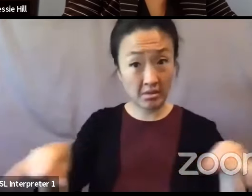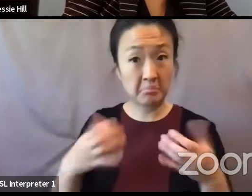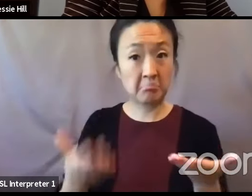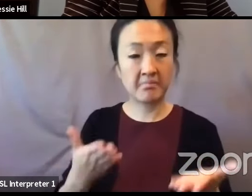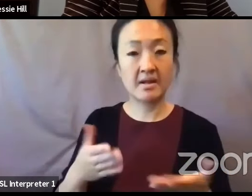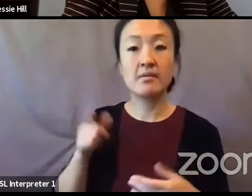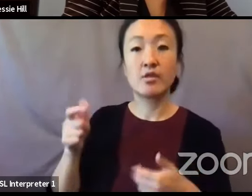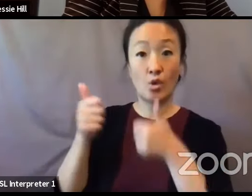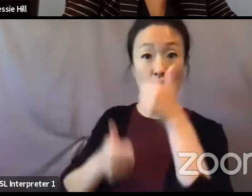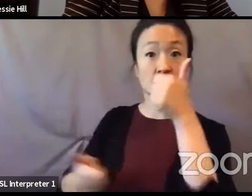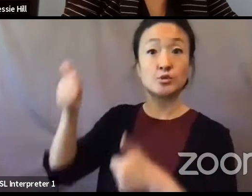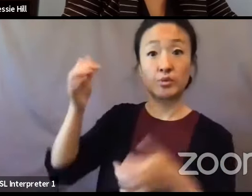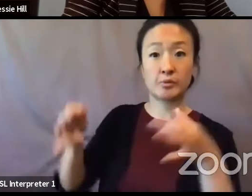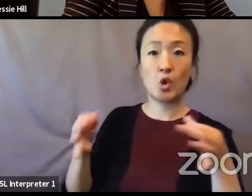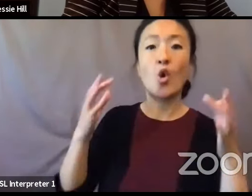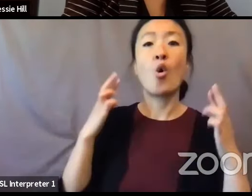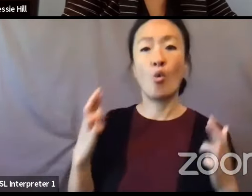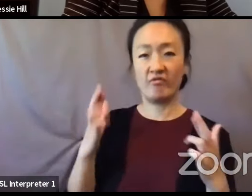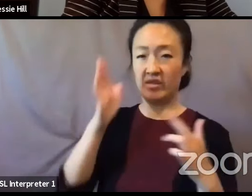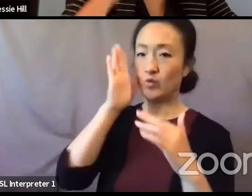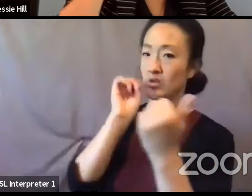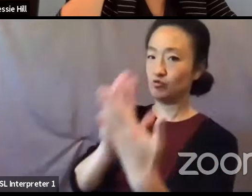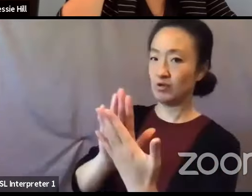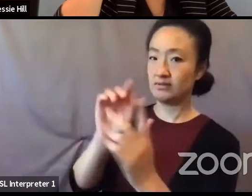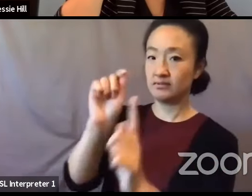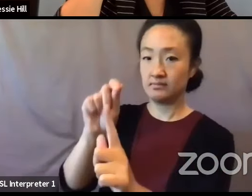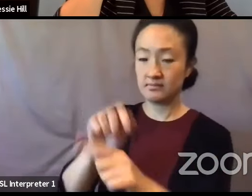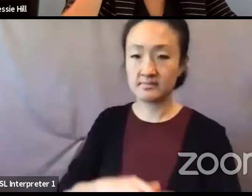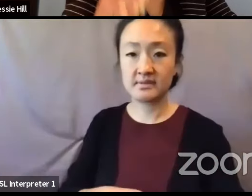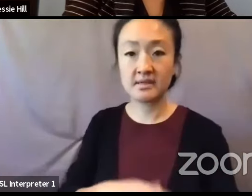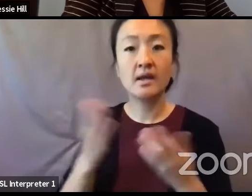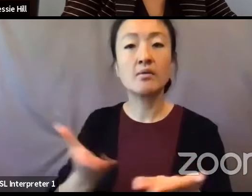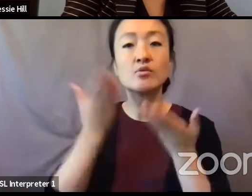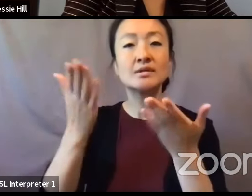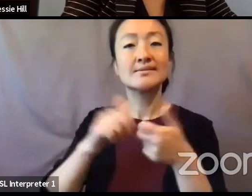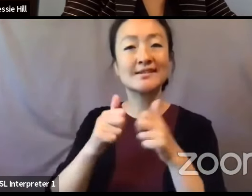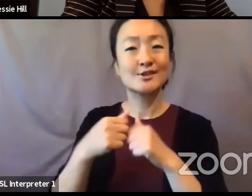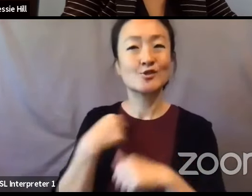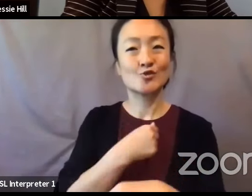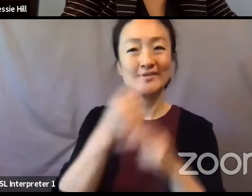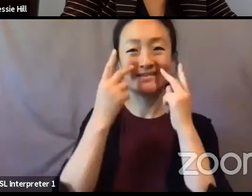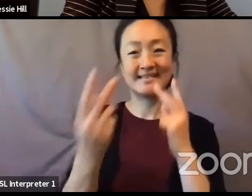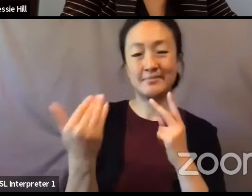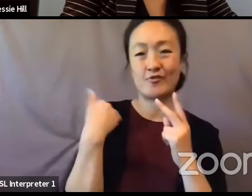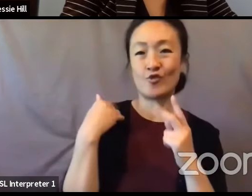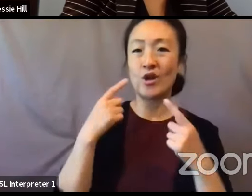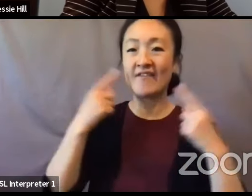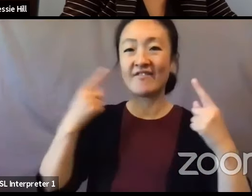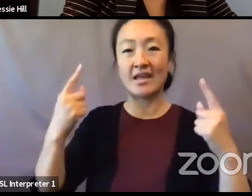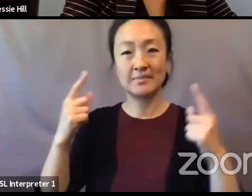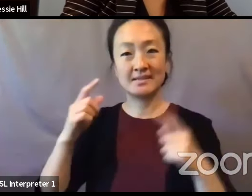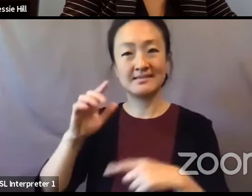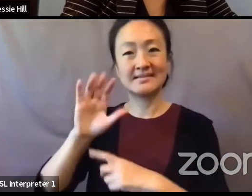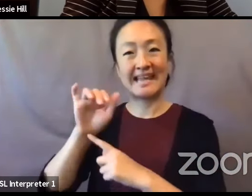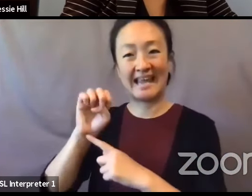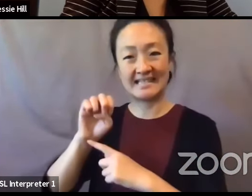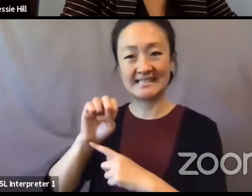will hopefully do something about. And it raises an issue that we've seen before. There's a famous Supreme Court case called Claiborne Hardware,